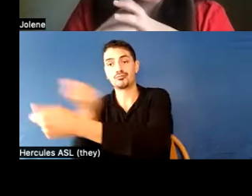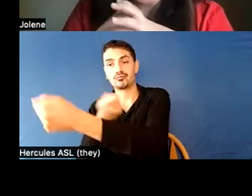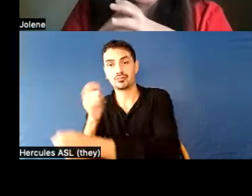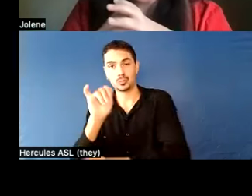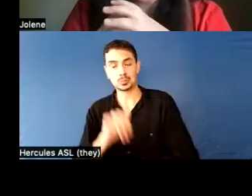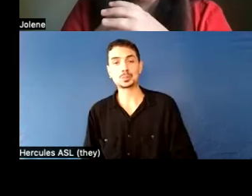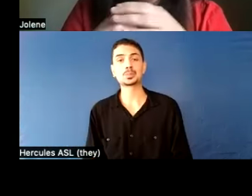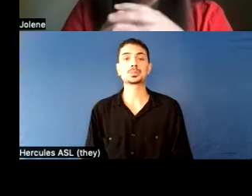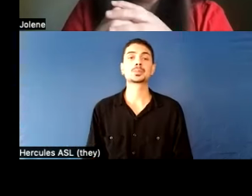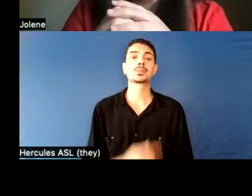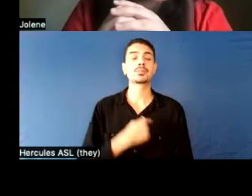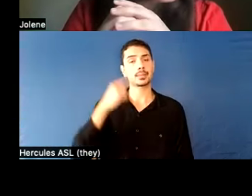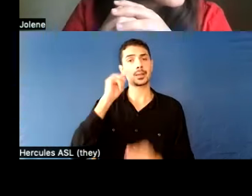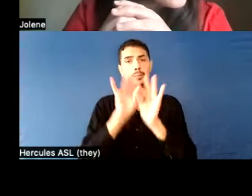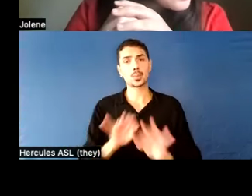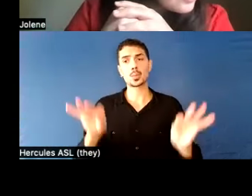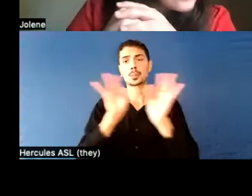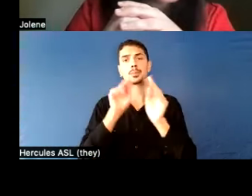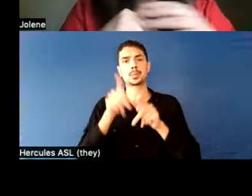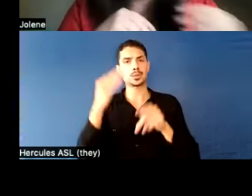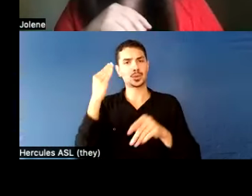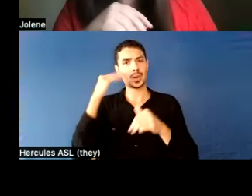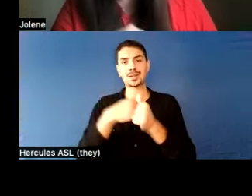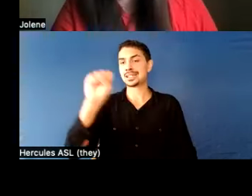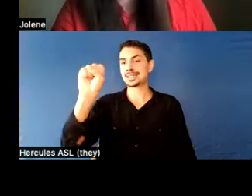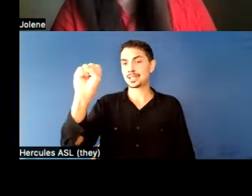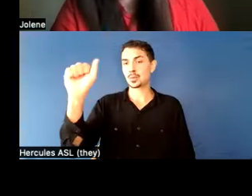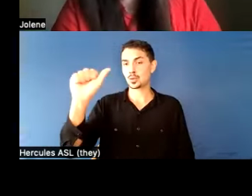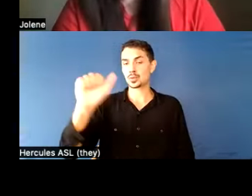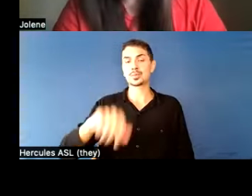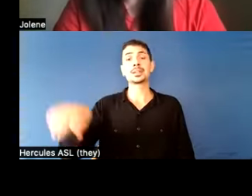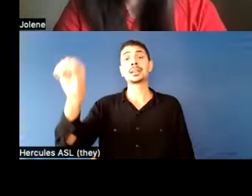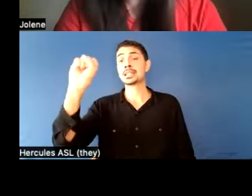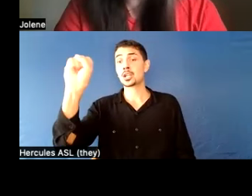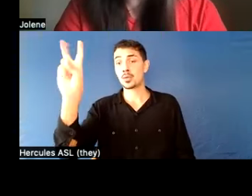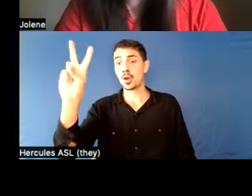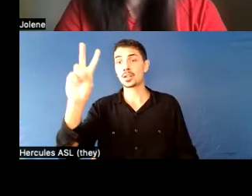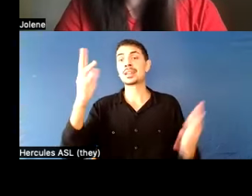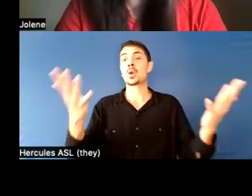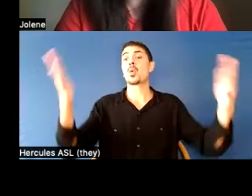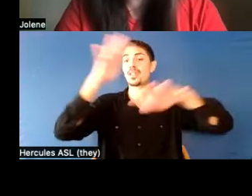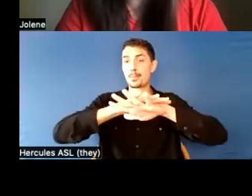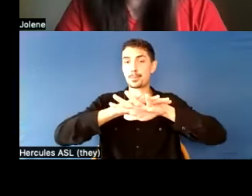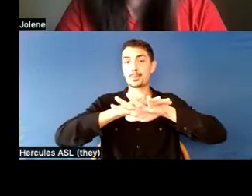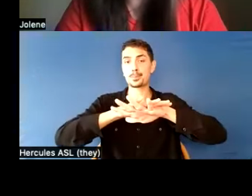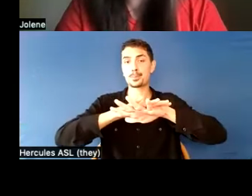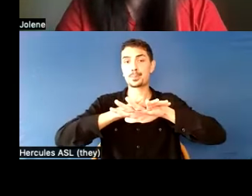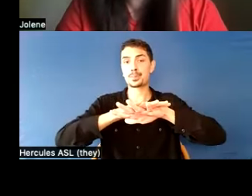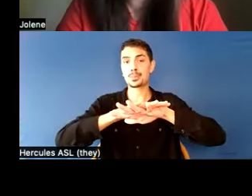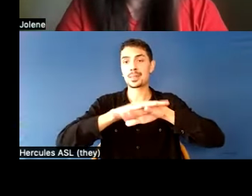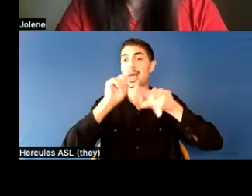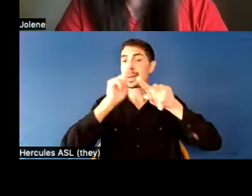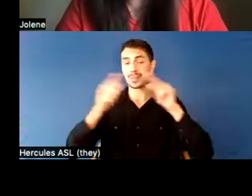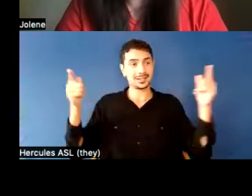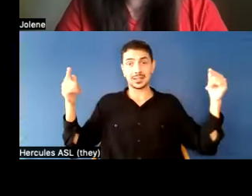I really think it's also important that people know how sexual assault and sexual violence overlaps with, but is really at the heart